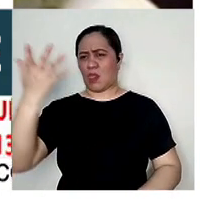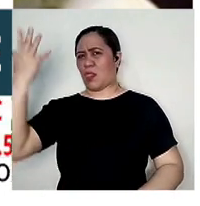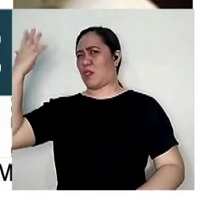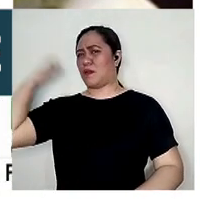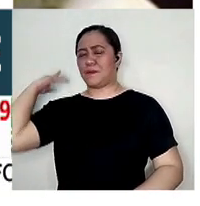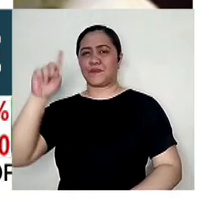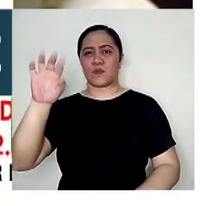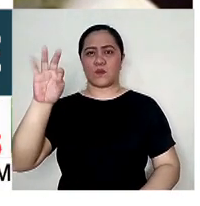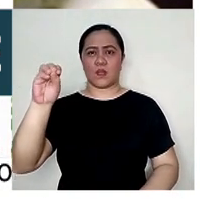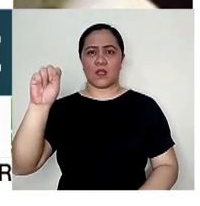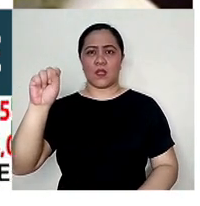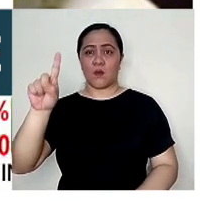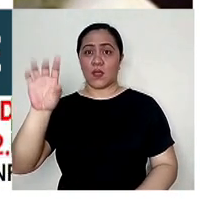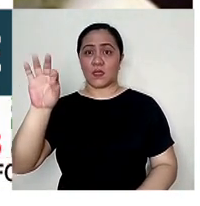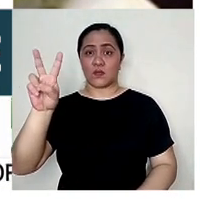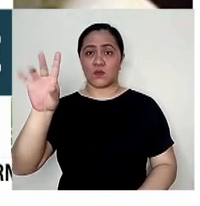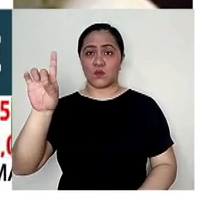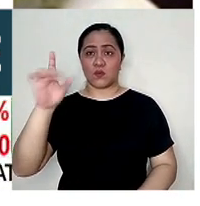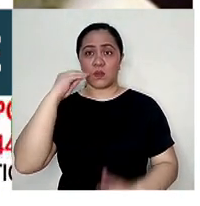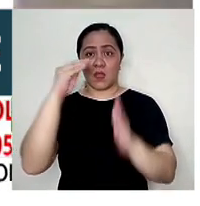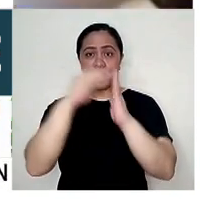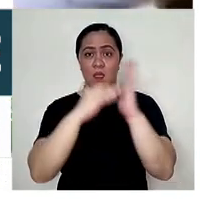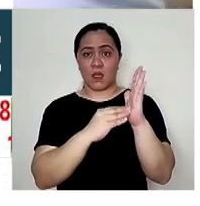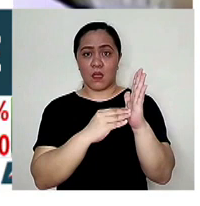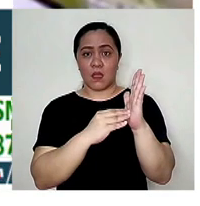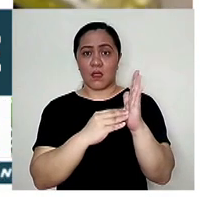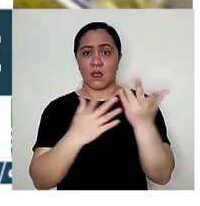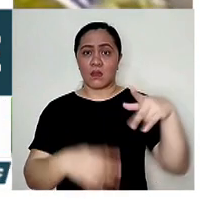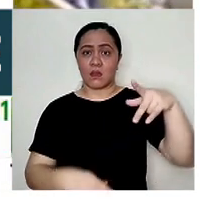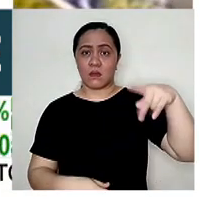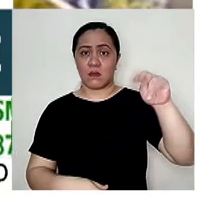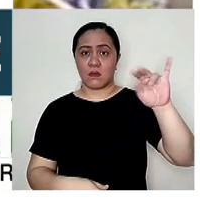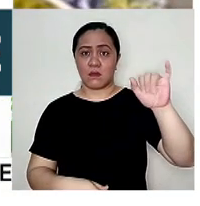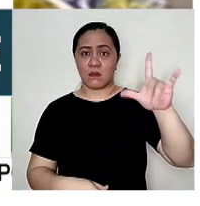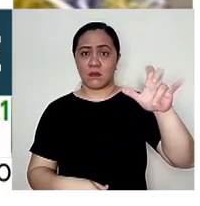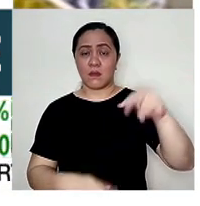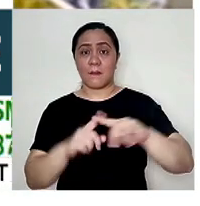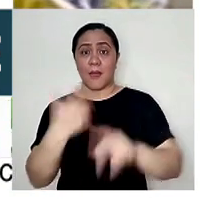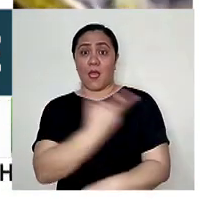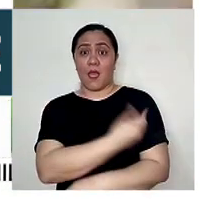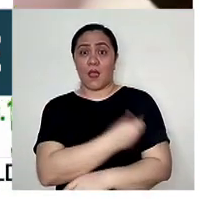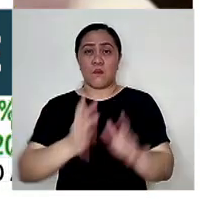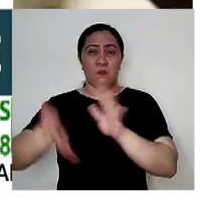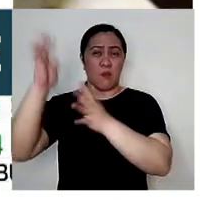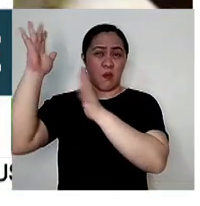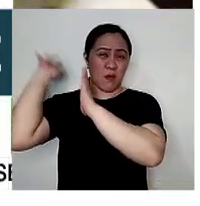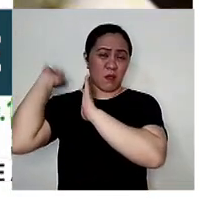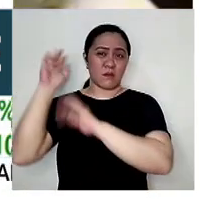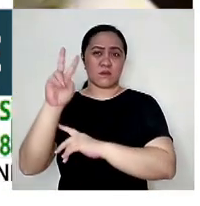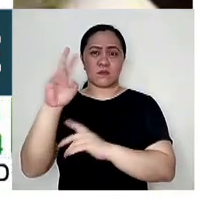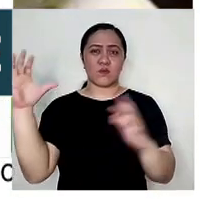1928, when Ian Fleming discovered penicillin. But vaccines have been here for more than 200 years. So, Dr. Bravo, we are